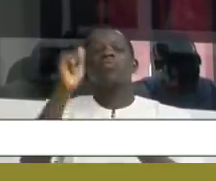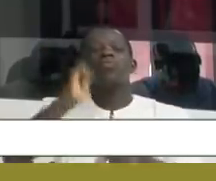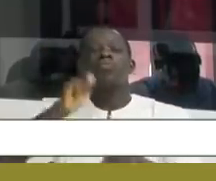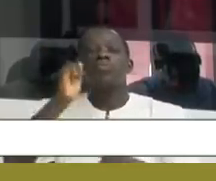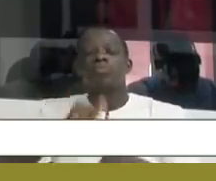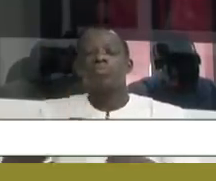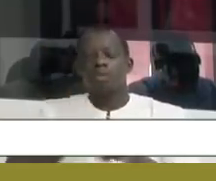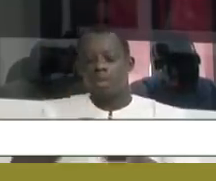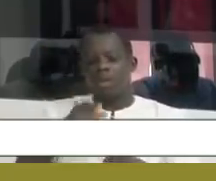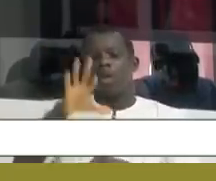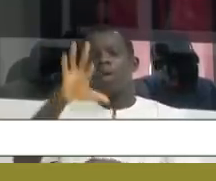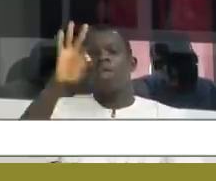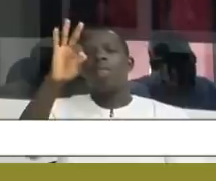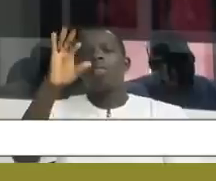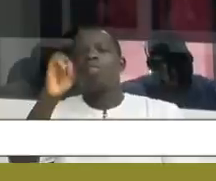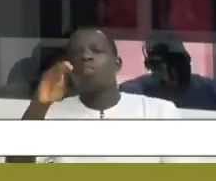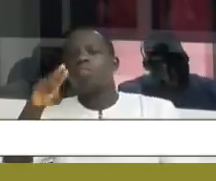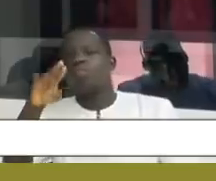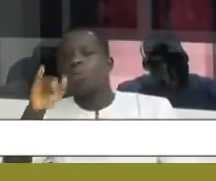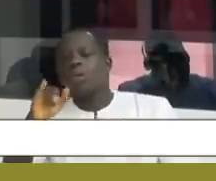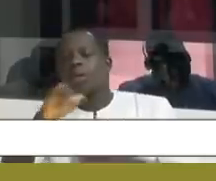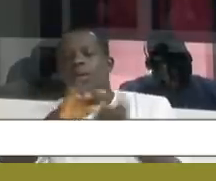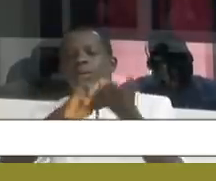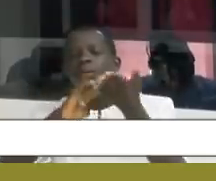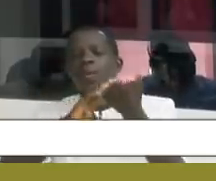This man said that